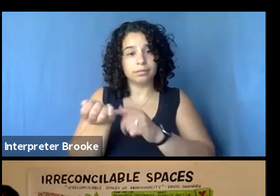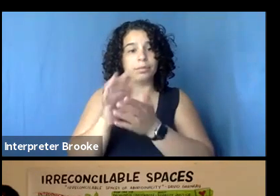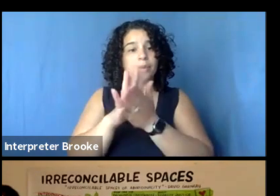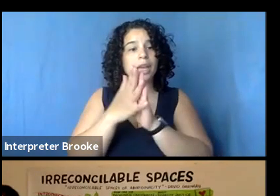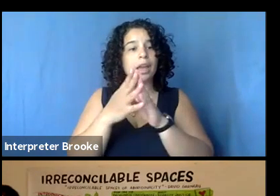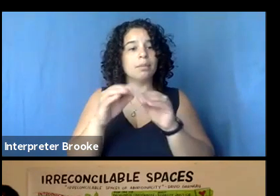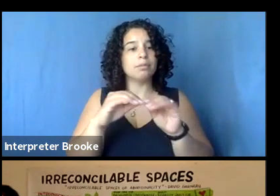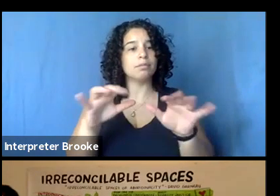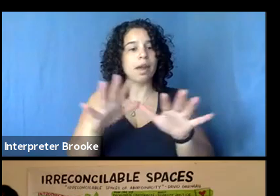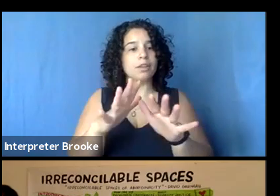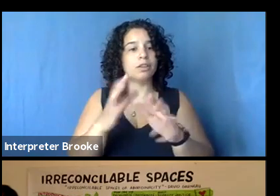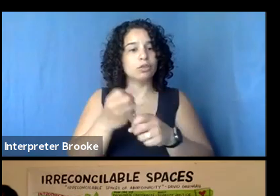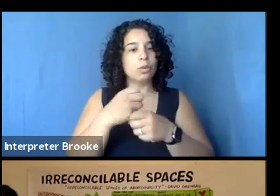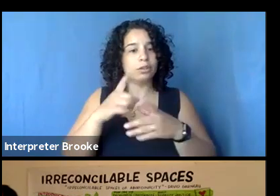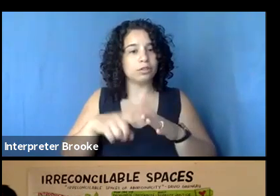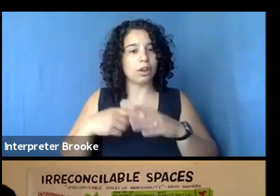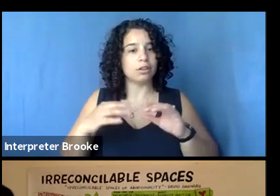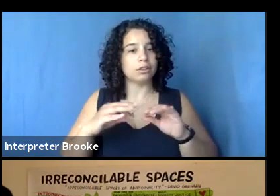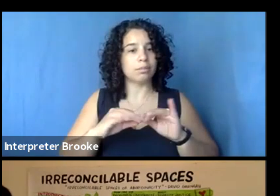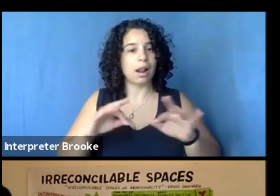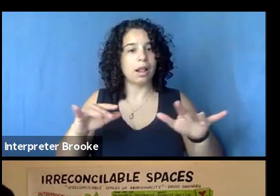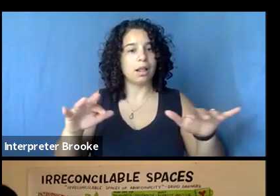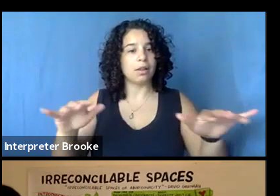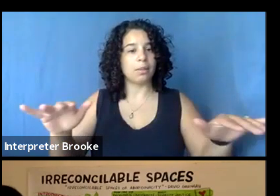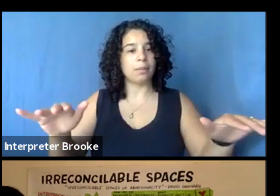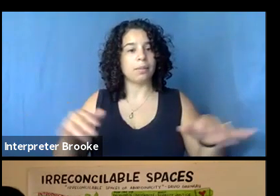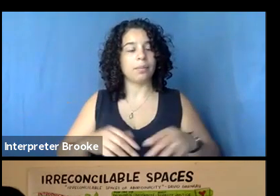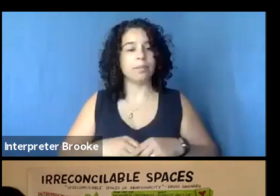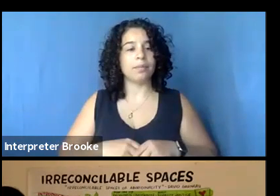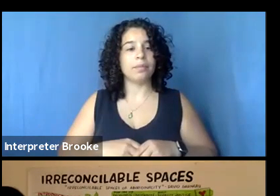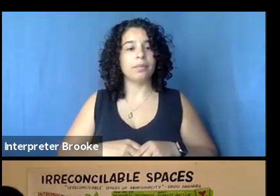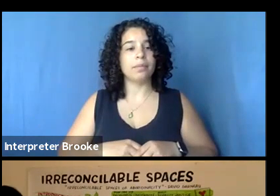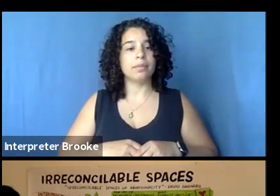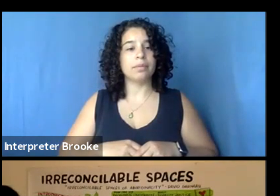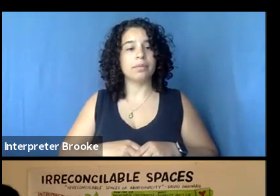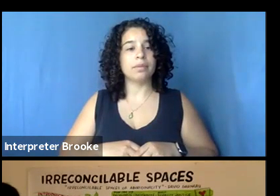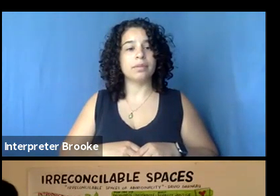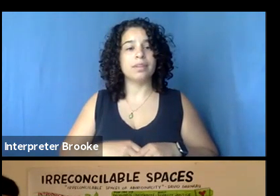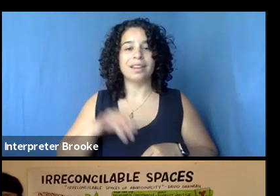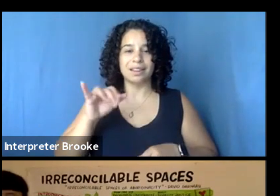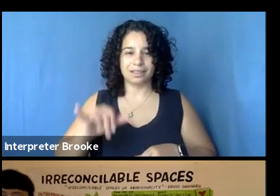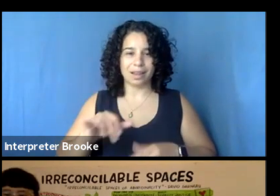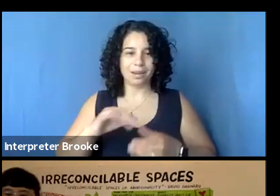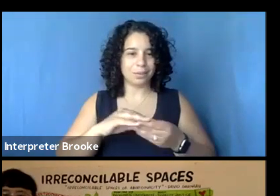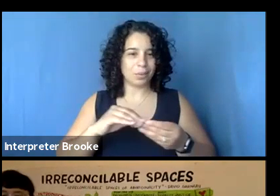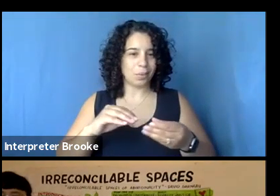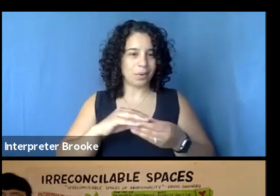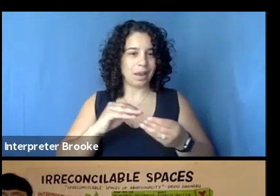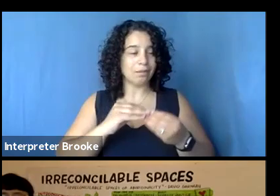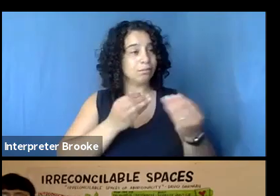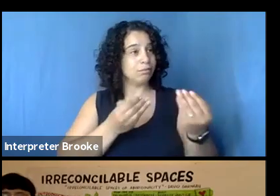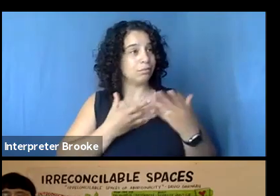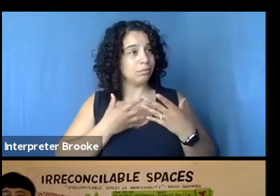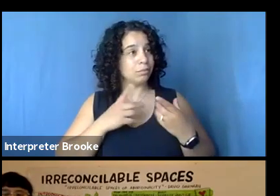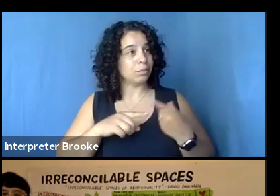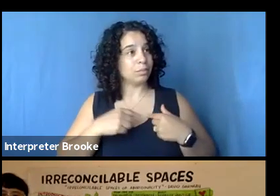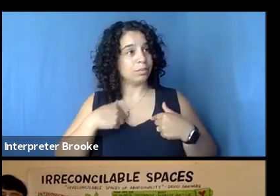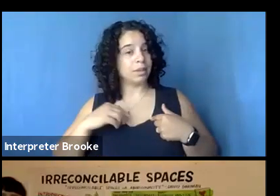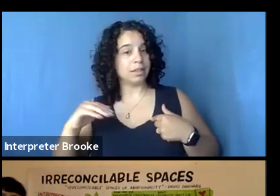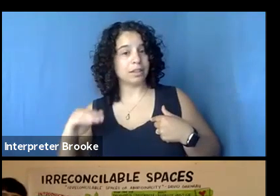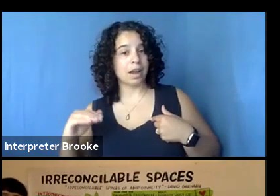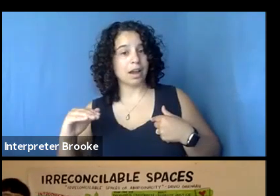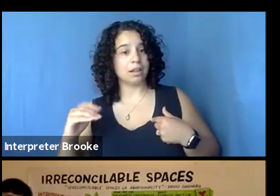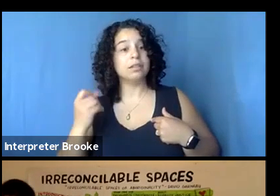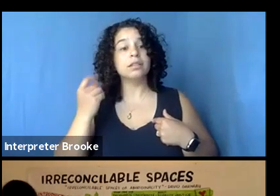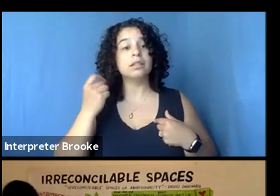begin again. In other versions of the story and that I heard when I was a child, Muskrat was